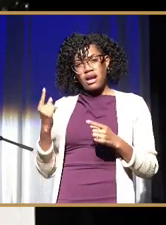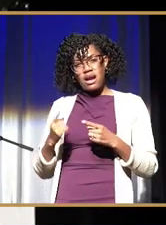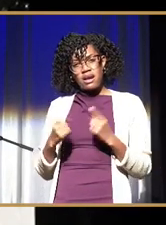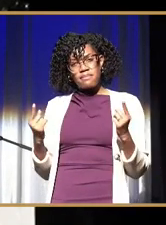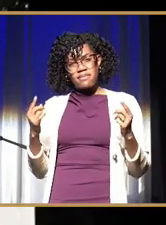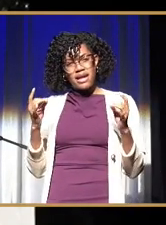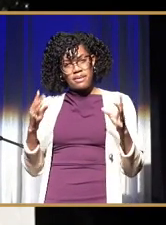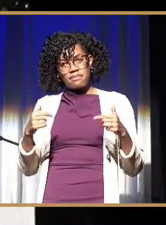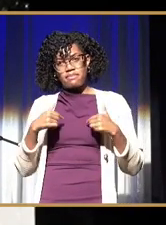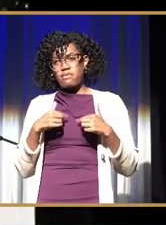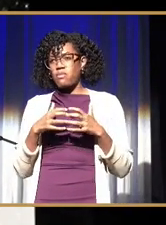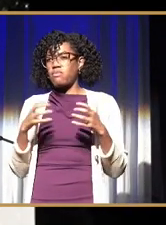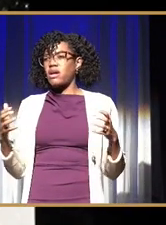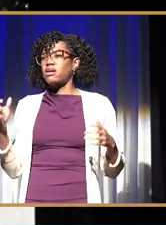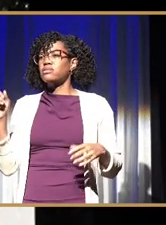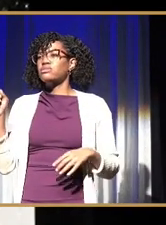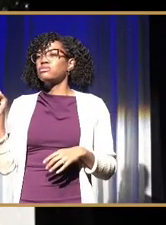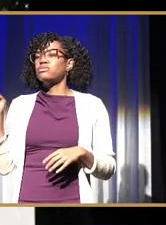much?